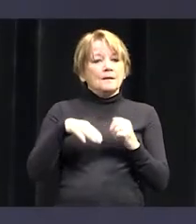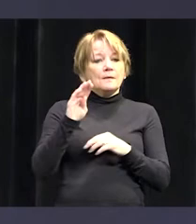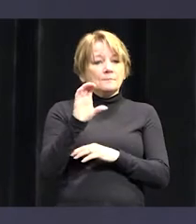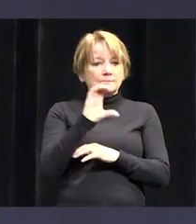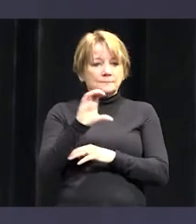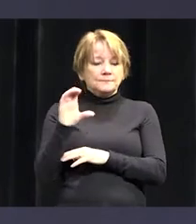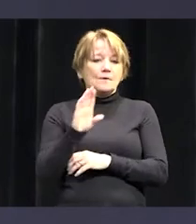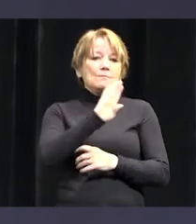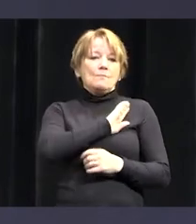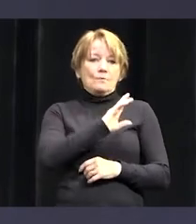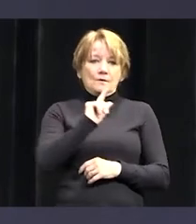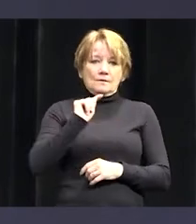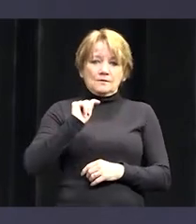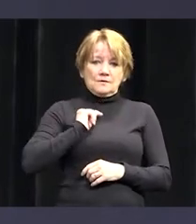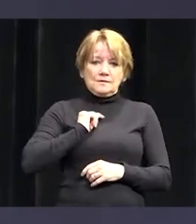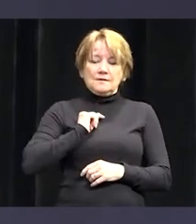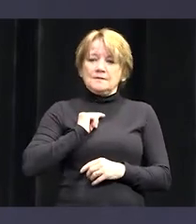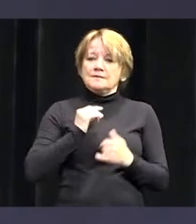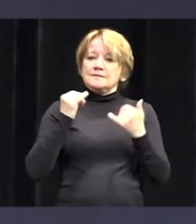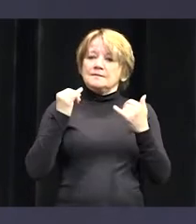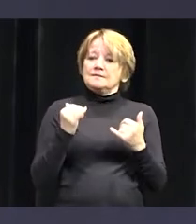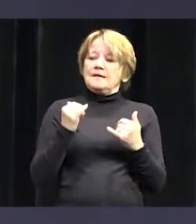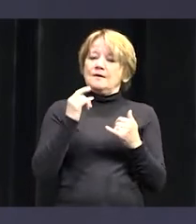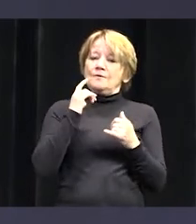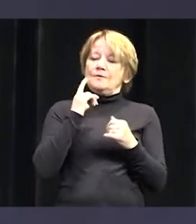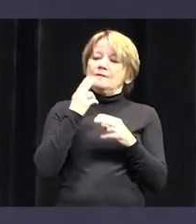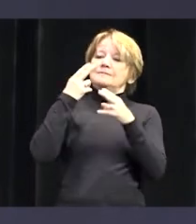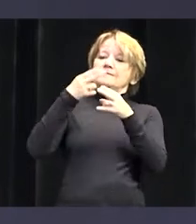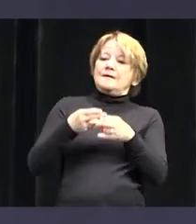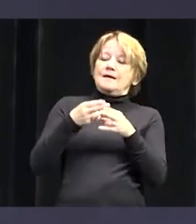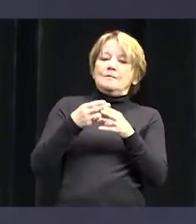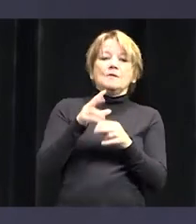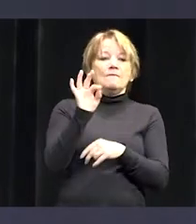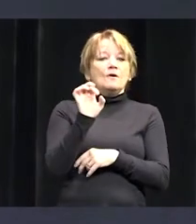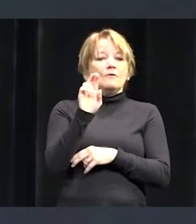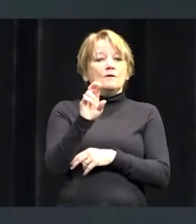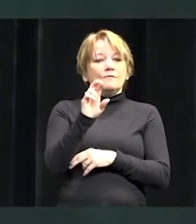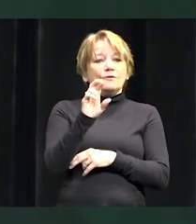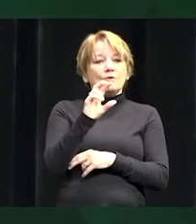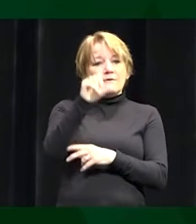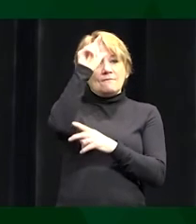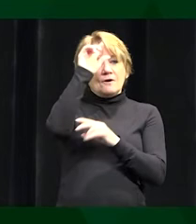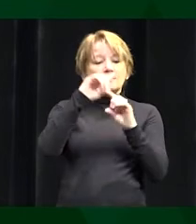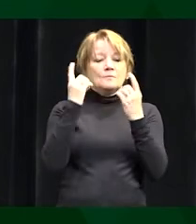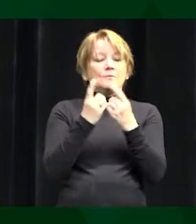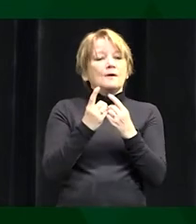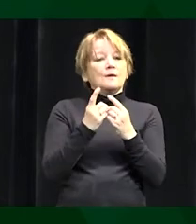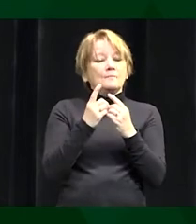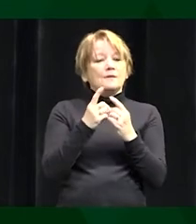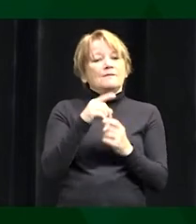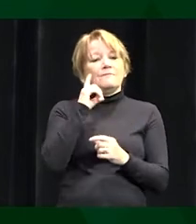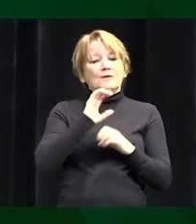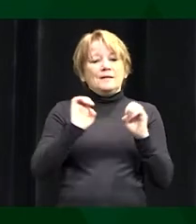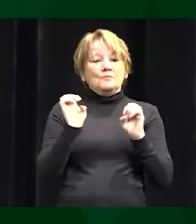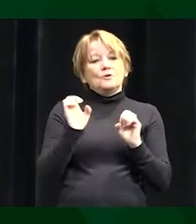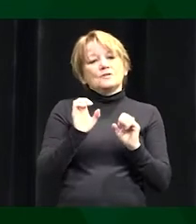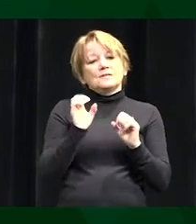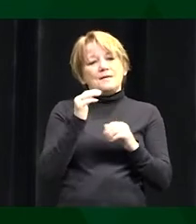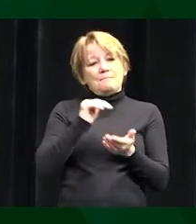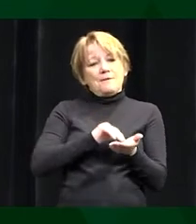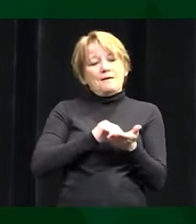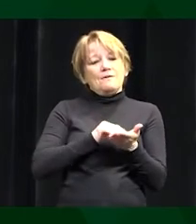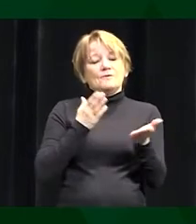community college board of trustees hereby names the fall river fire department division of emergency medical